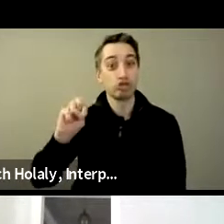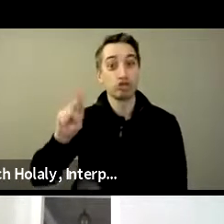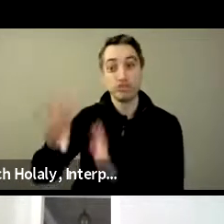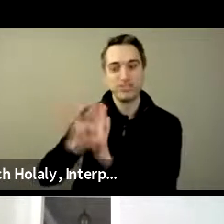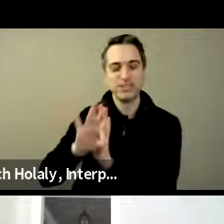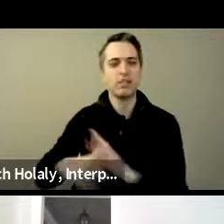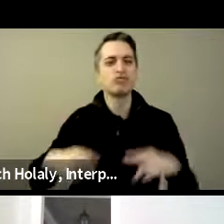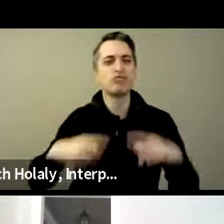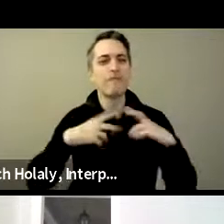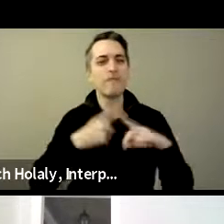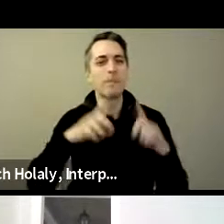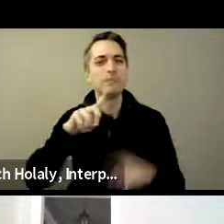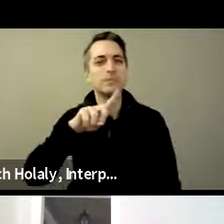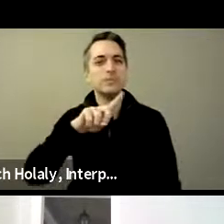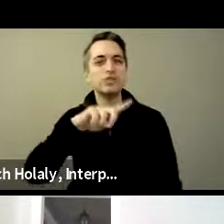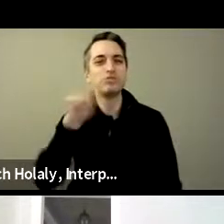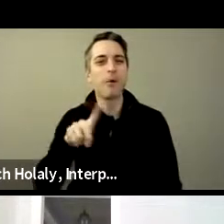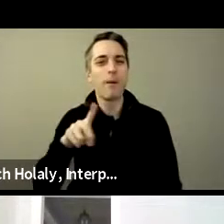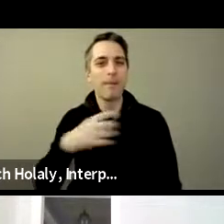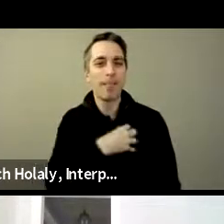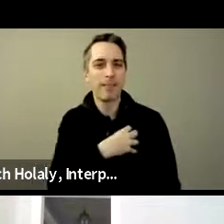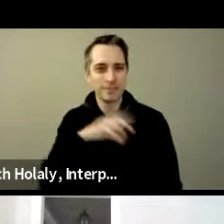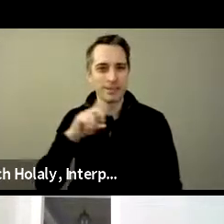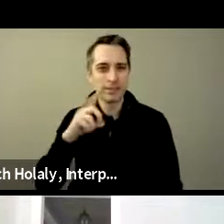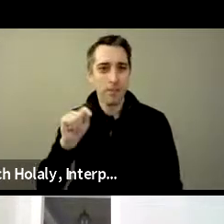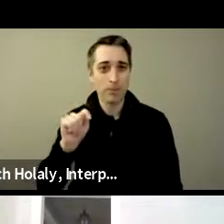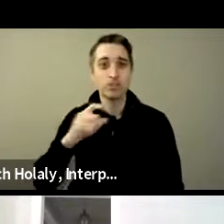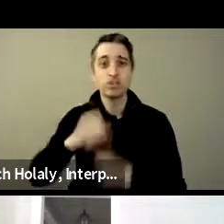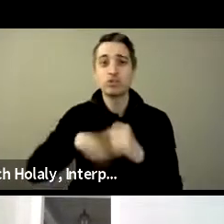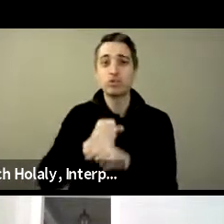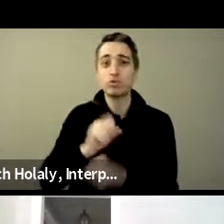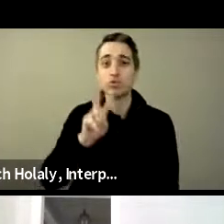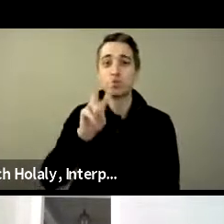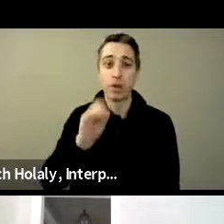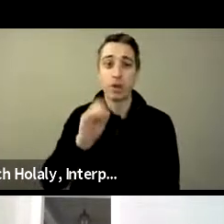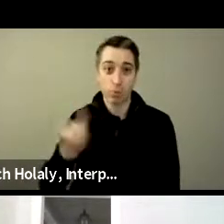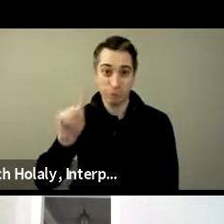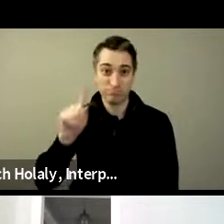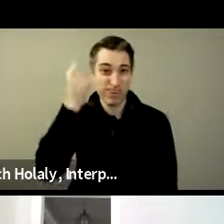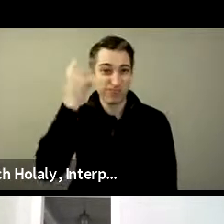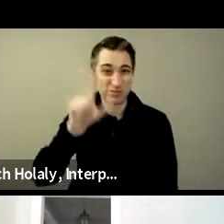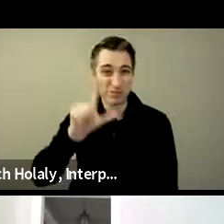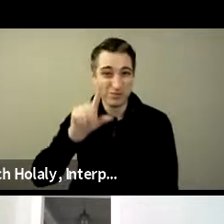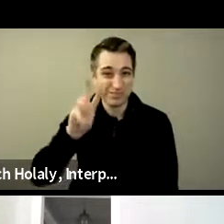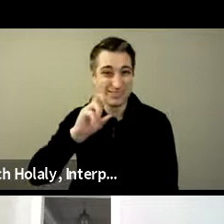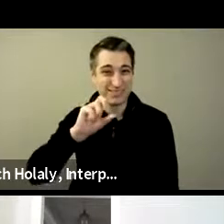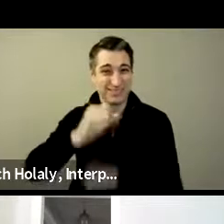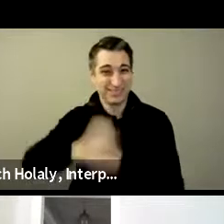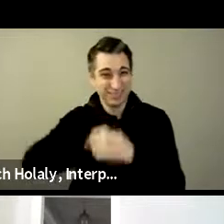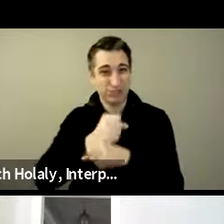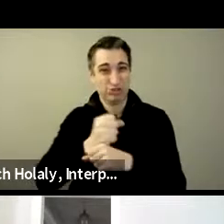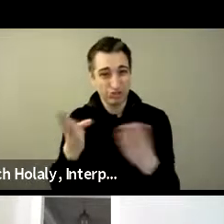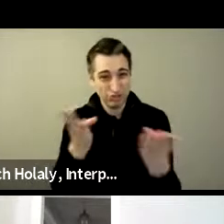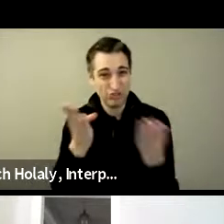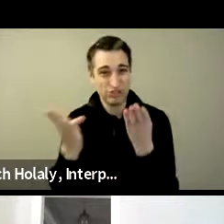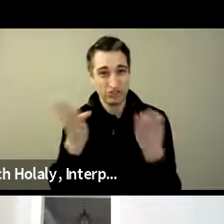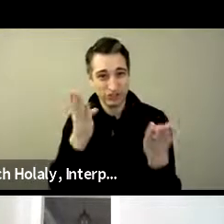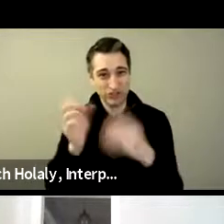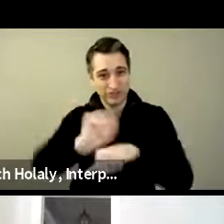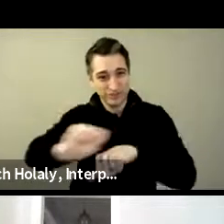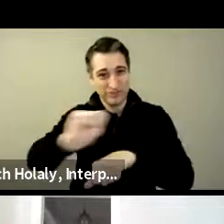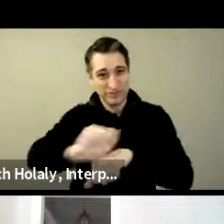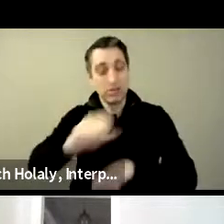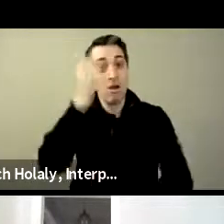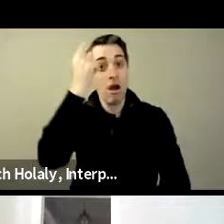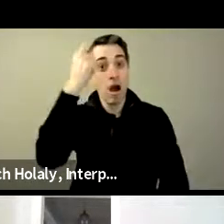Detroit Police Department in 2001 after 26 years of honorable service. Under Napoleon's leadership,